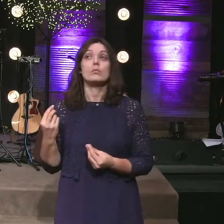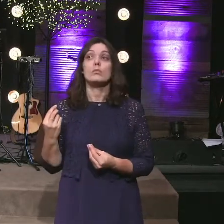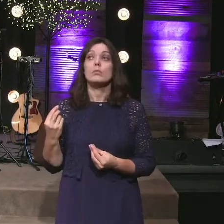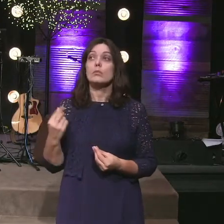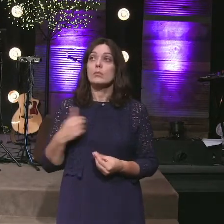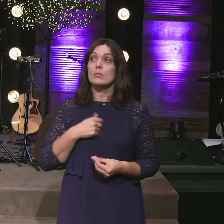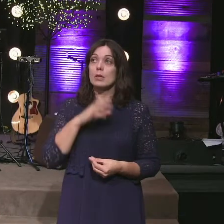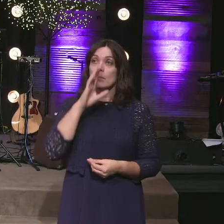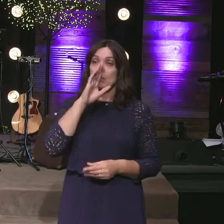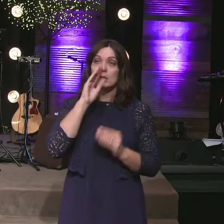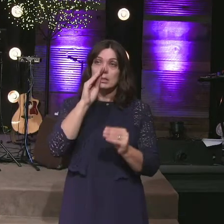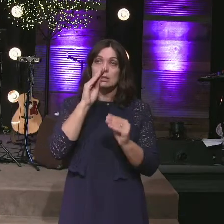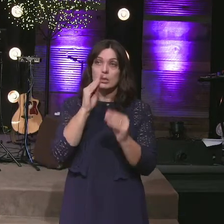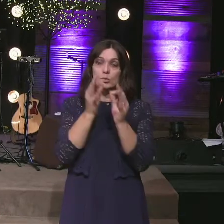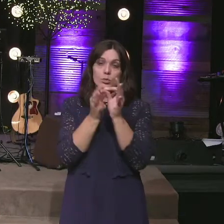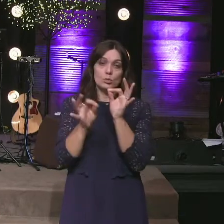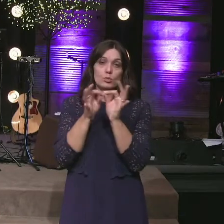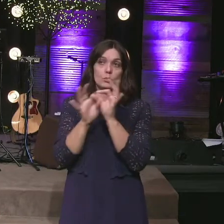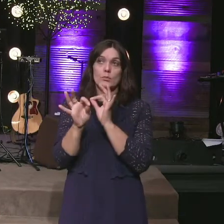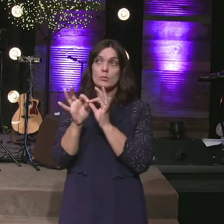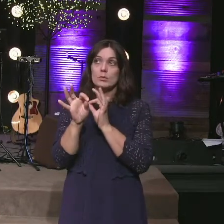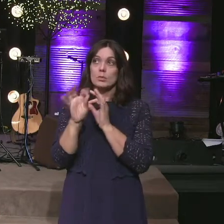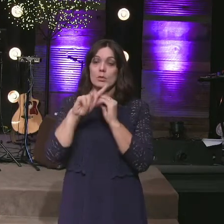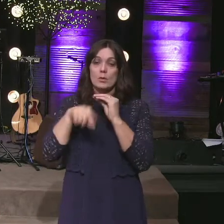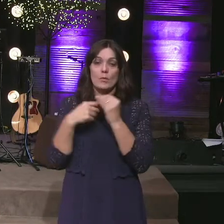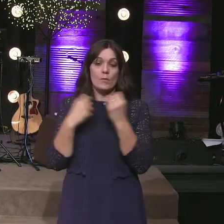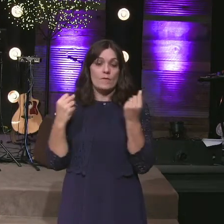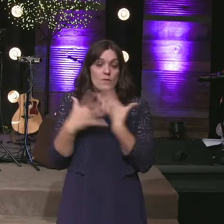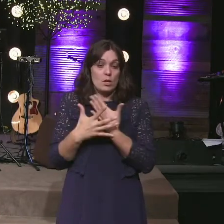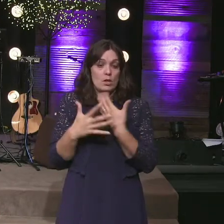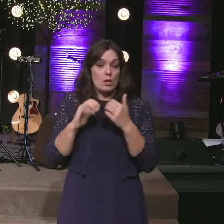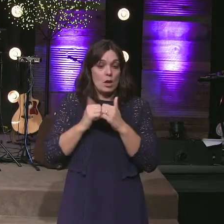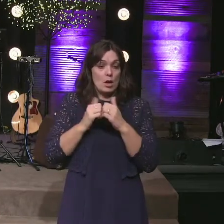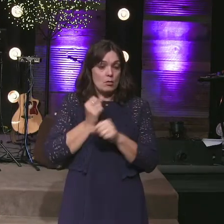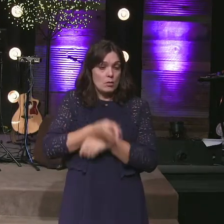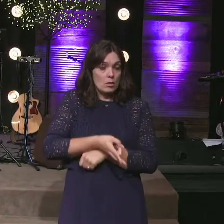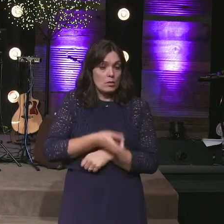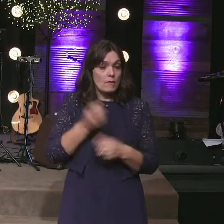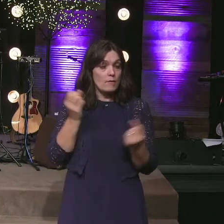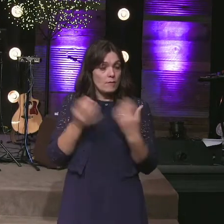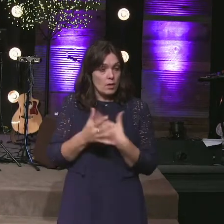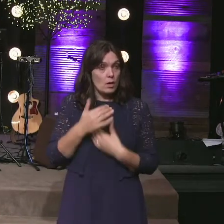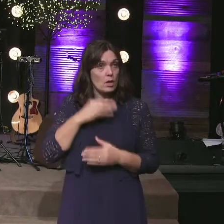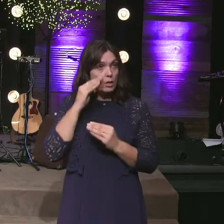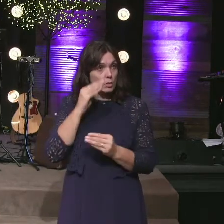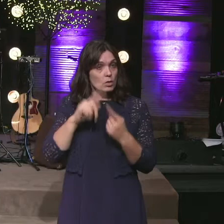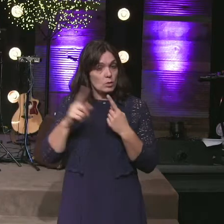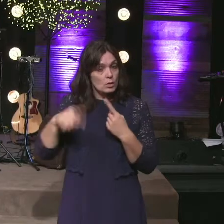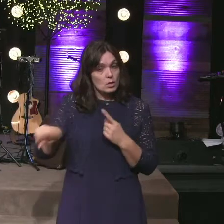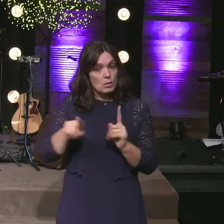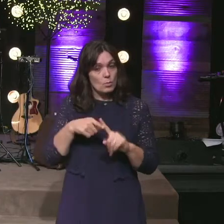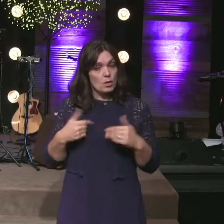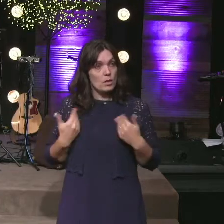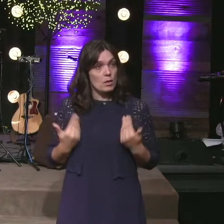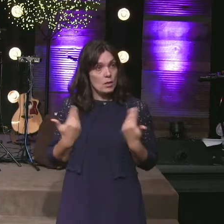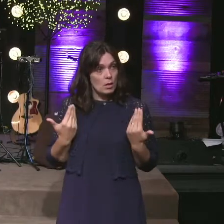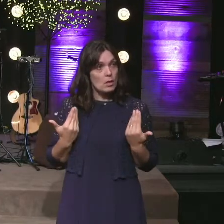I'm gonna teach you a scripture for fear, to combat fear. I taught this to my girls when they were little. And